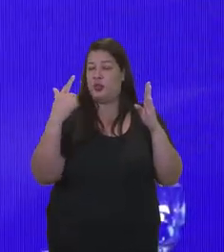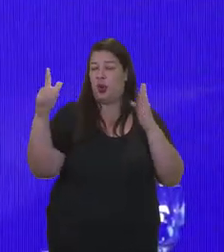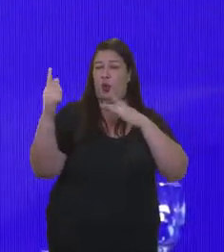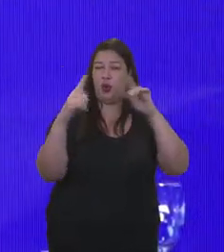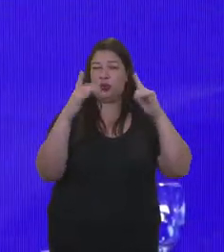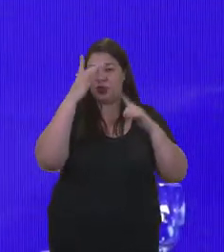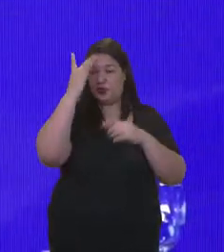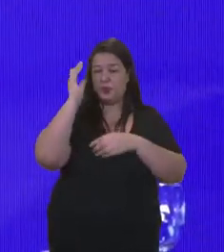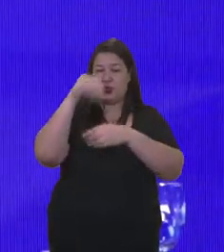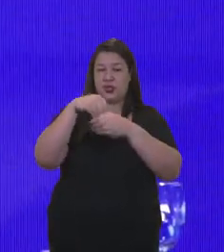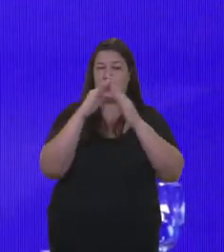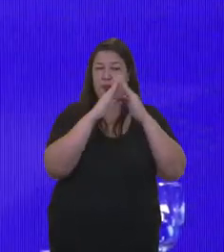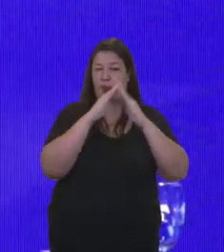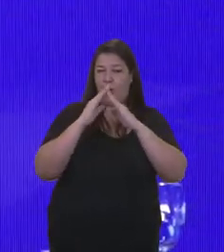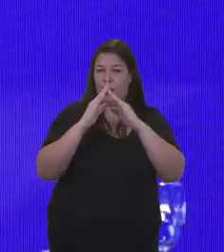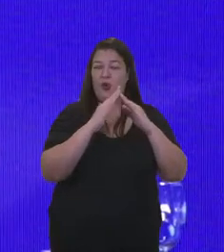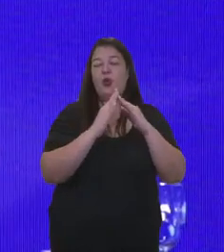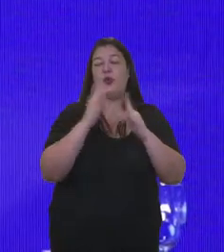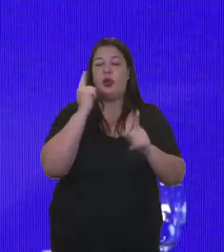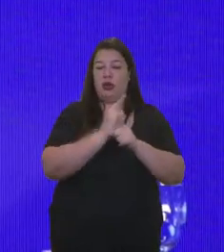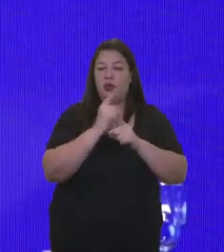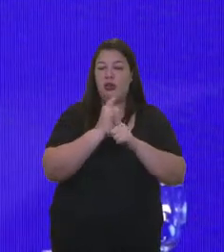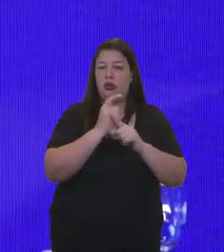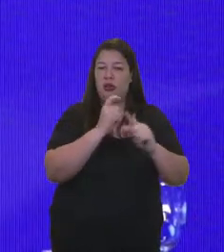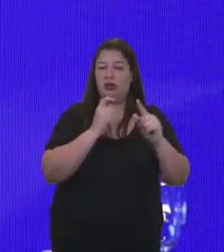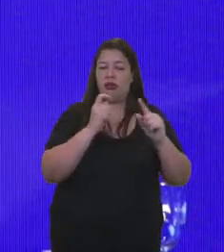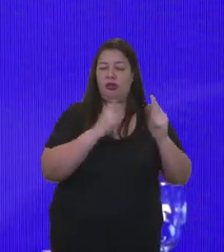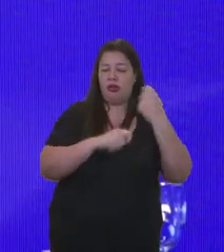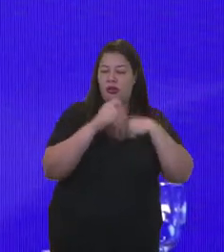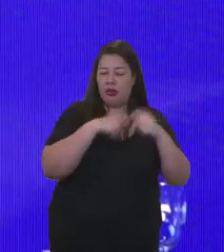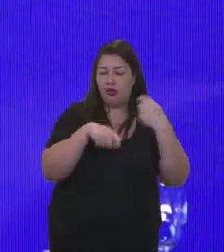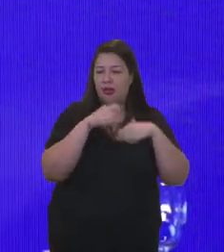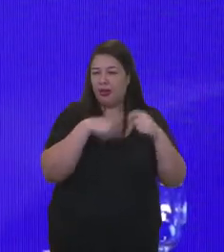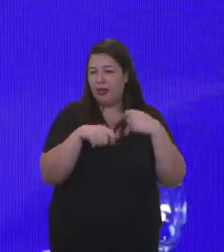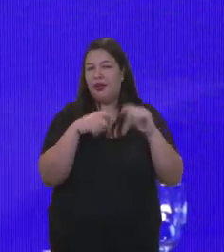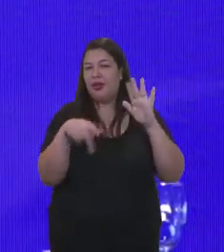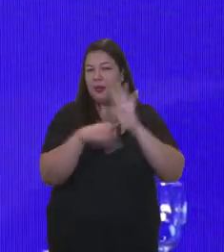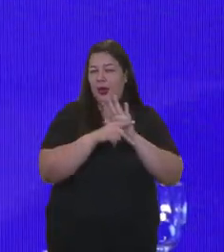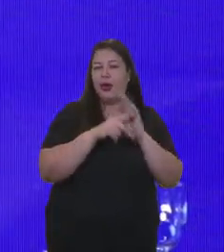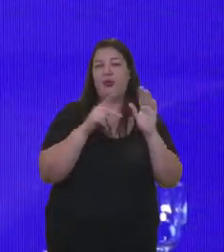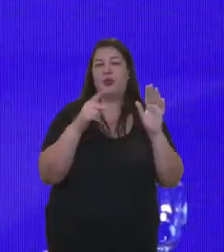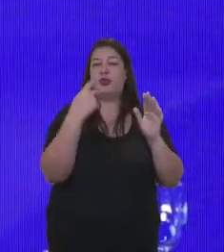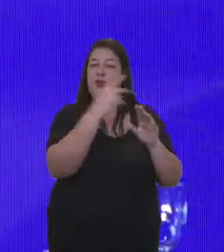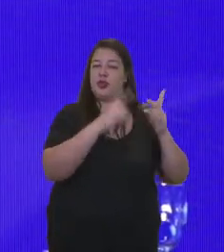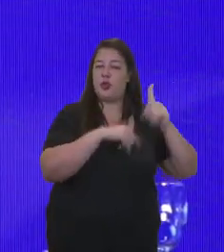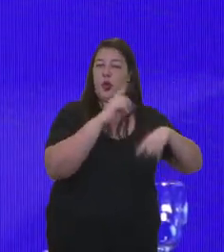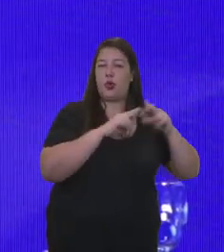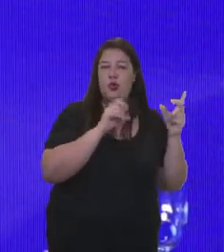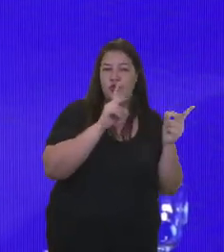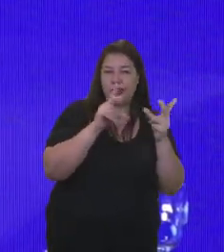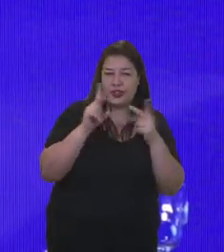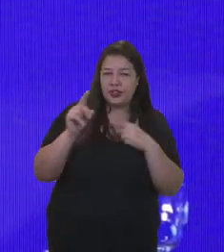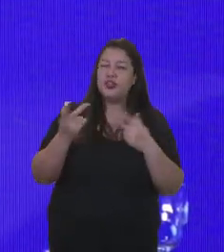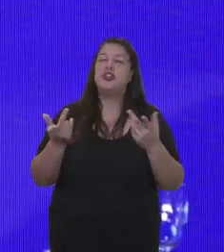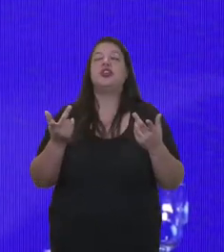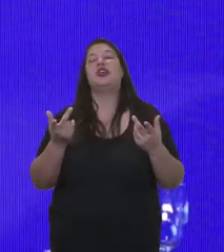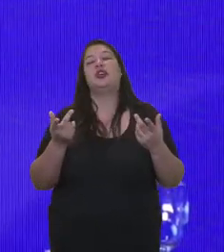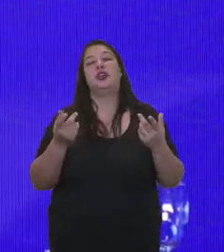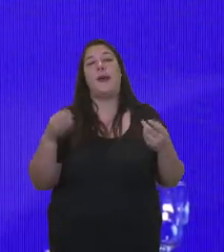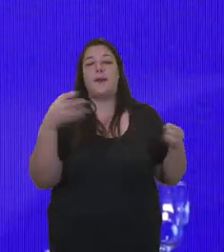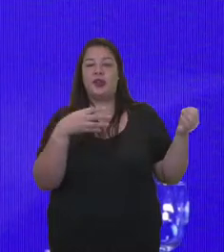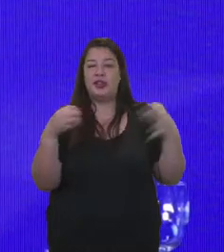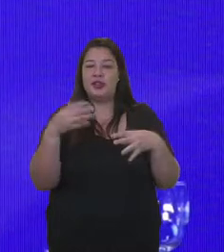gate of opportunities for the people who live in these areas to have their own needs, to have their products to sell,